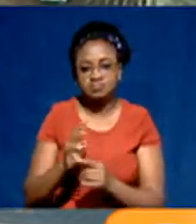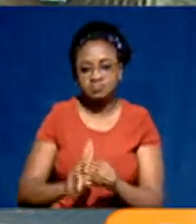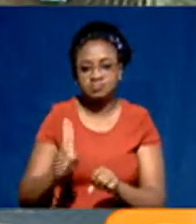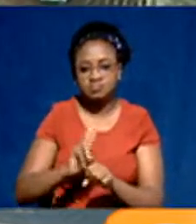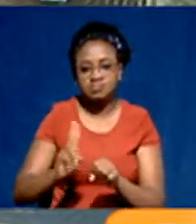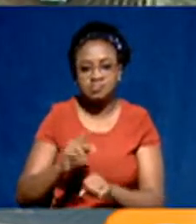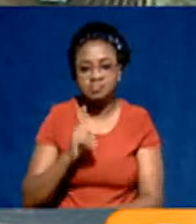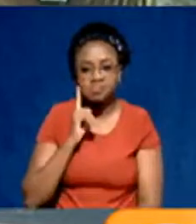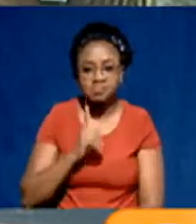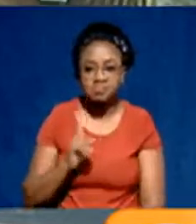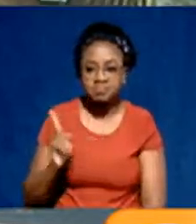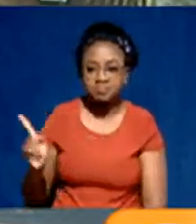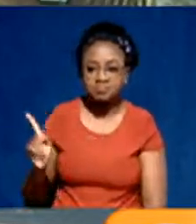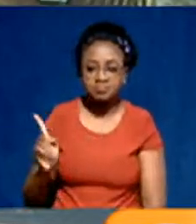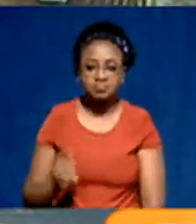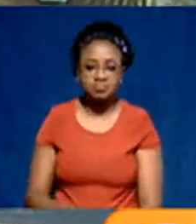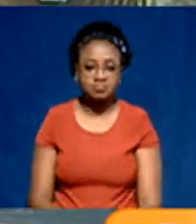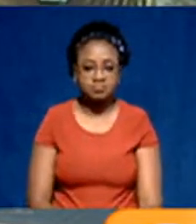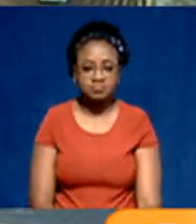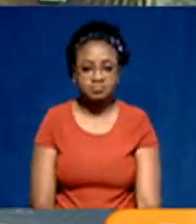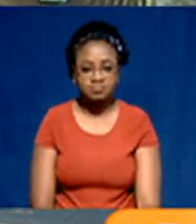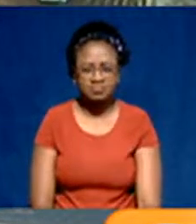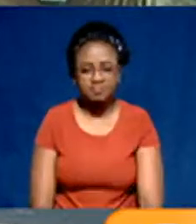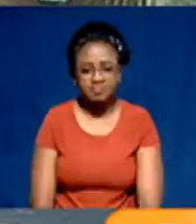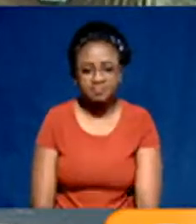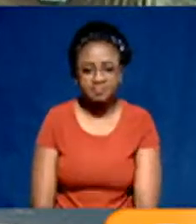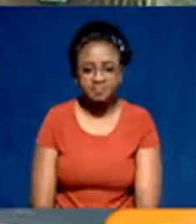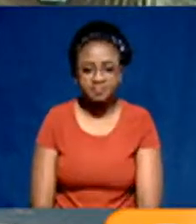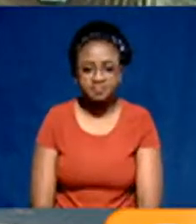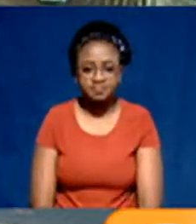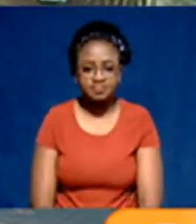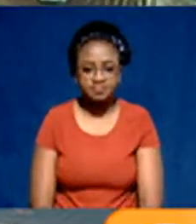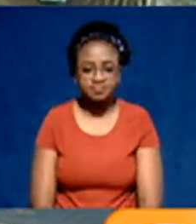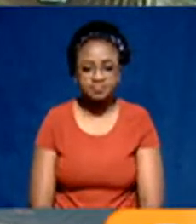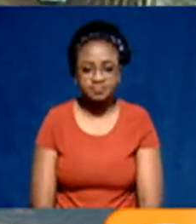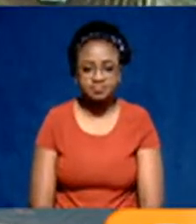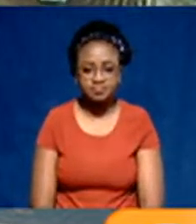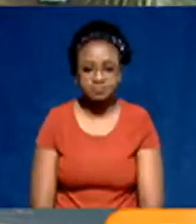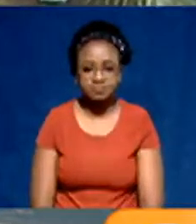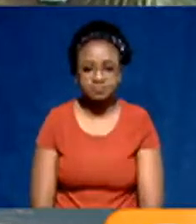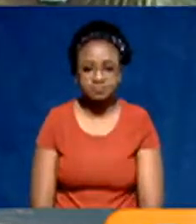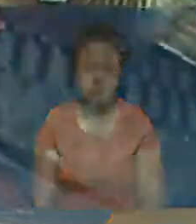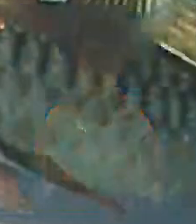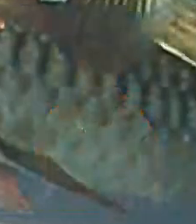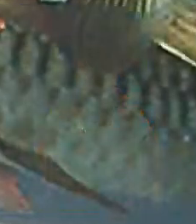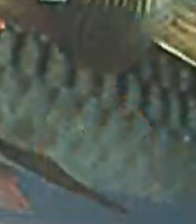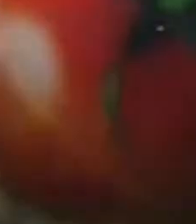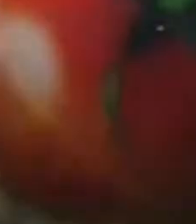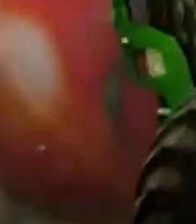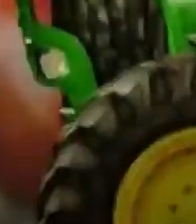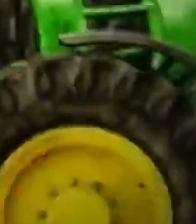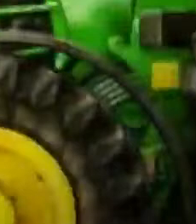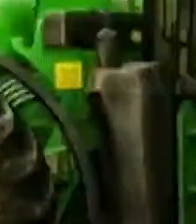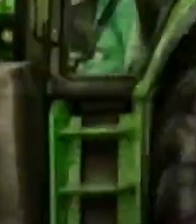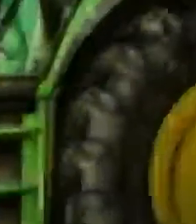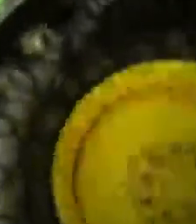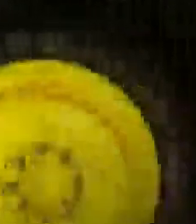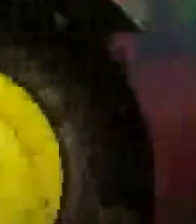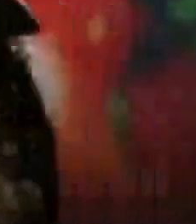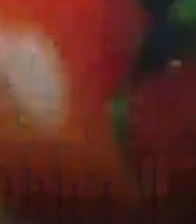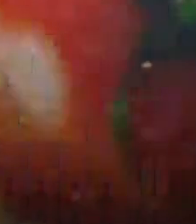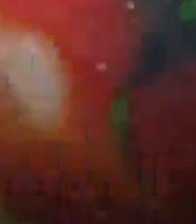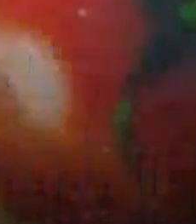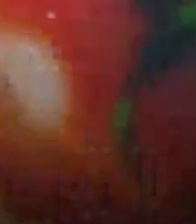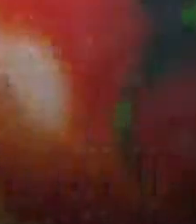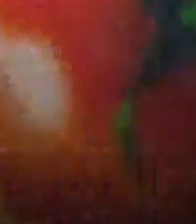about these floating plastic farms on this week's Smart Farm. Smart